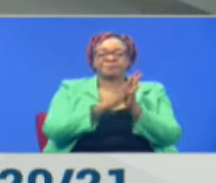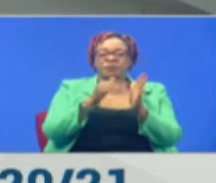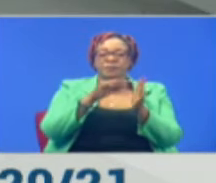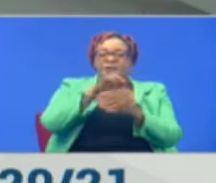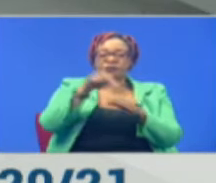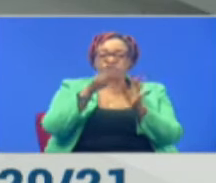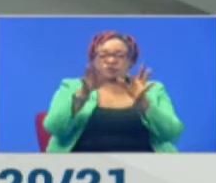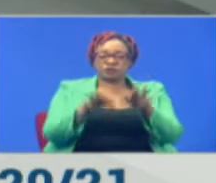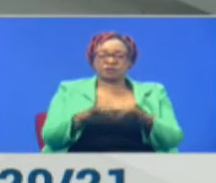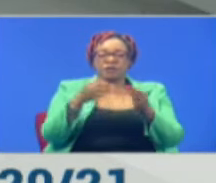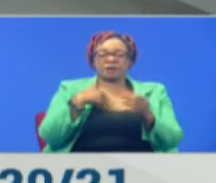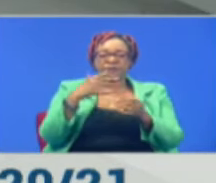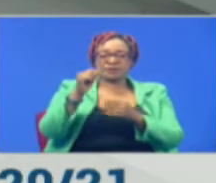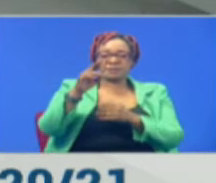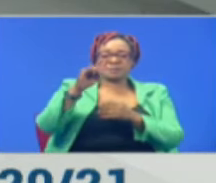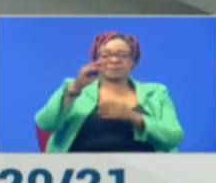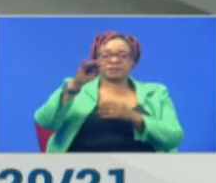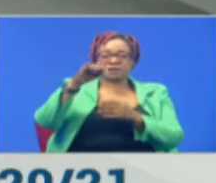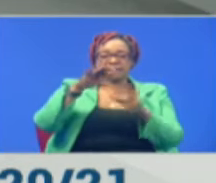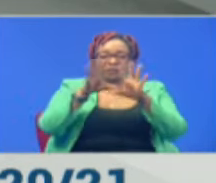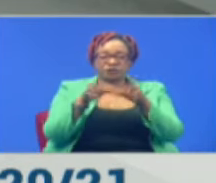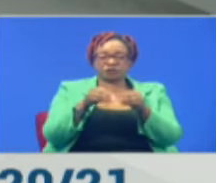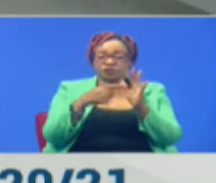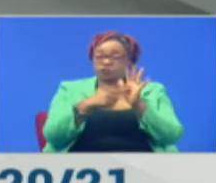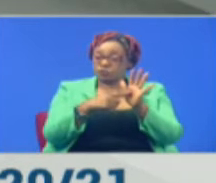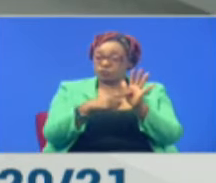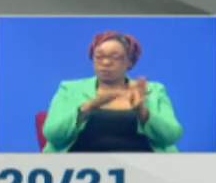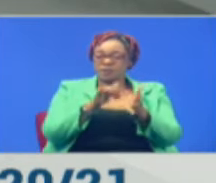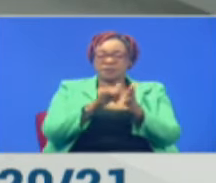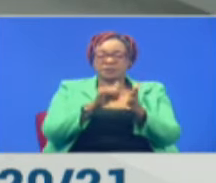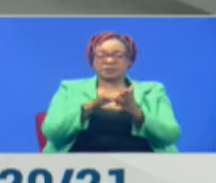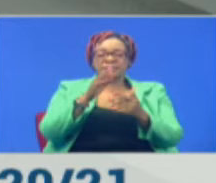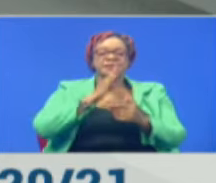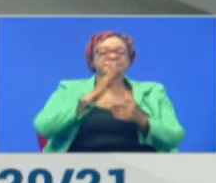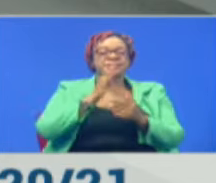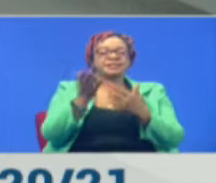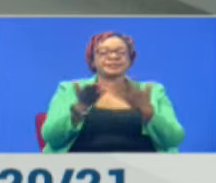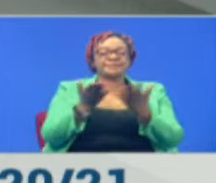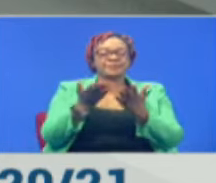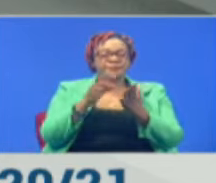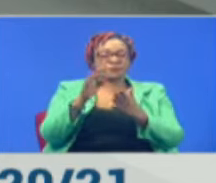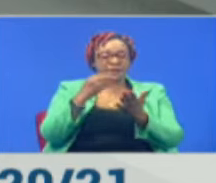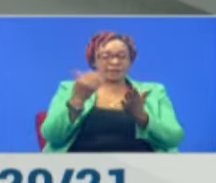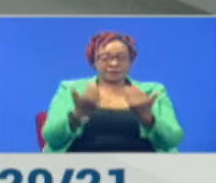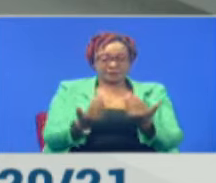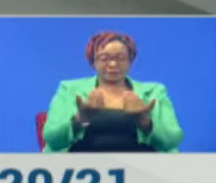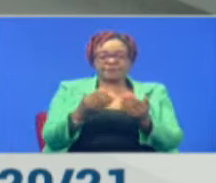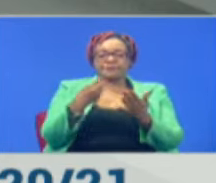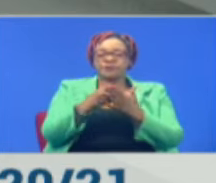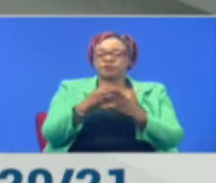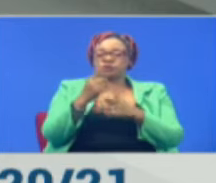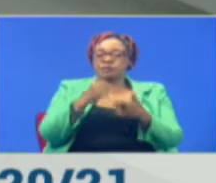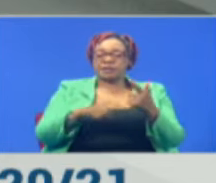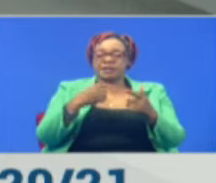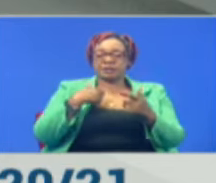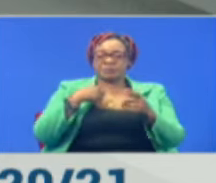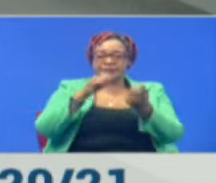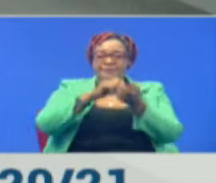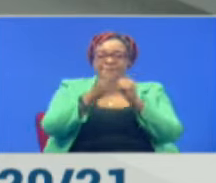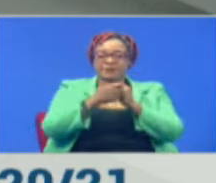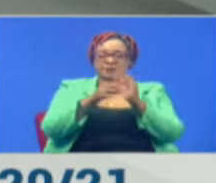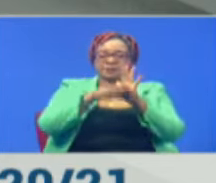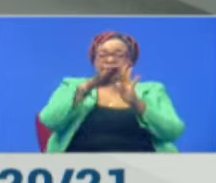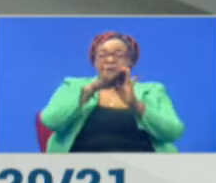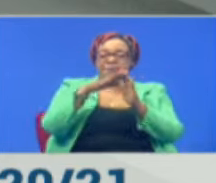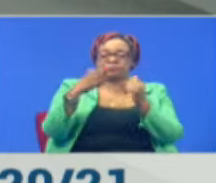in the supplementary budget indicates that the aggregate debt service burden for the current financial year has been revised upward to